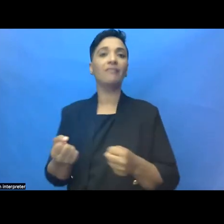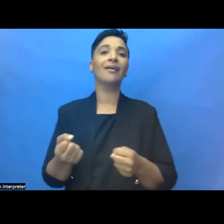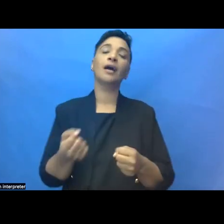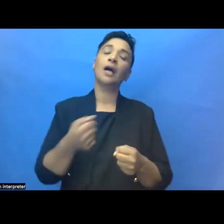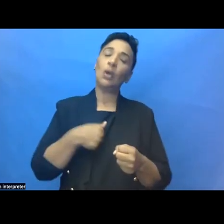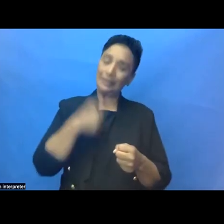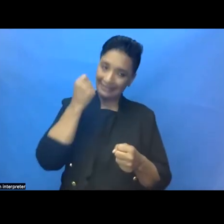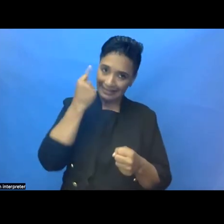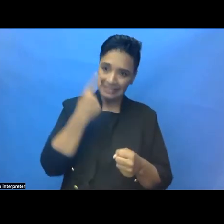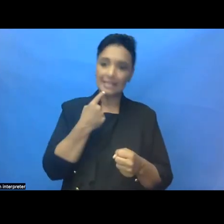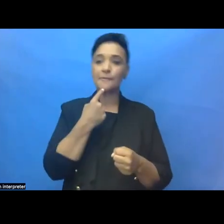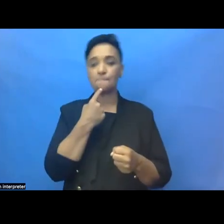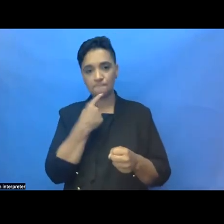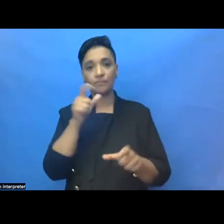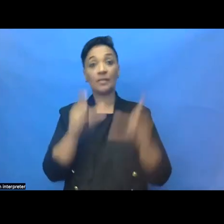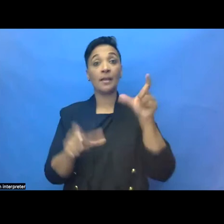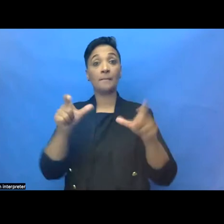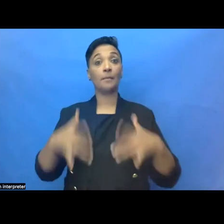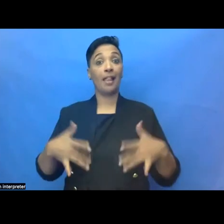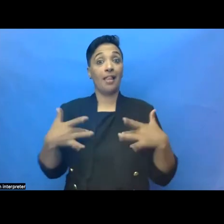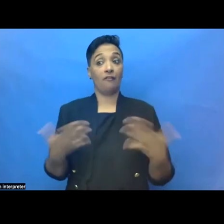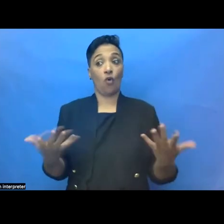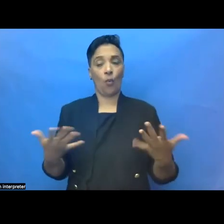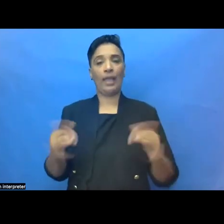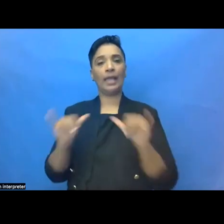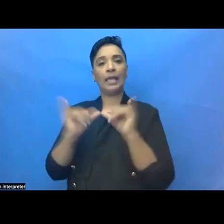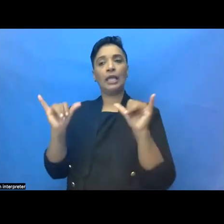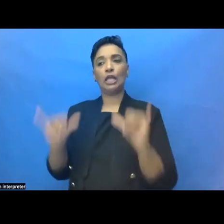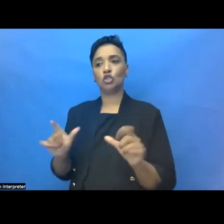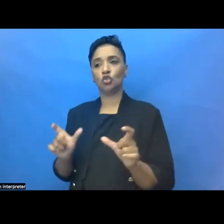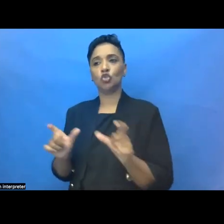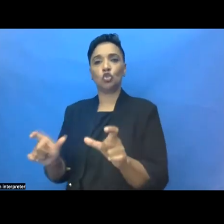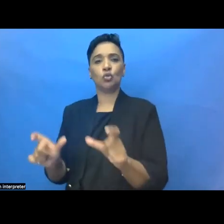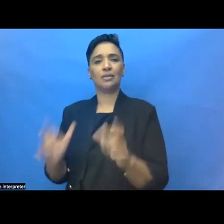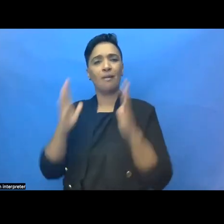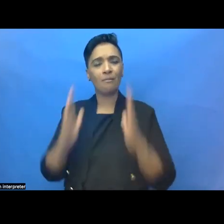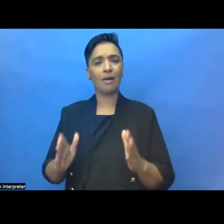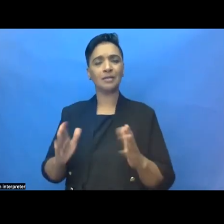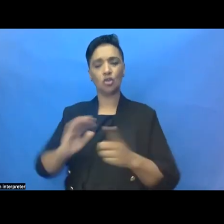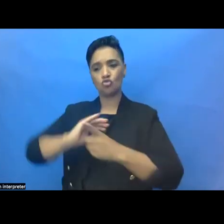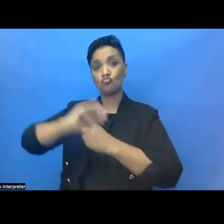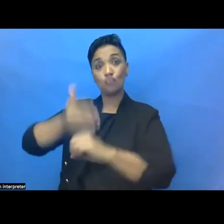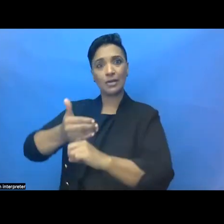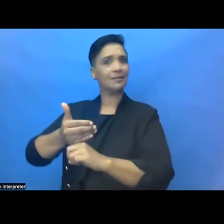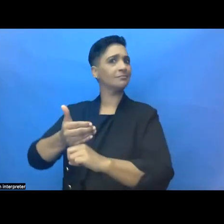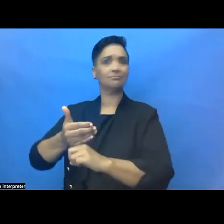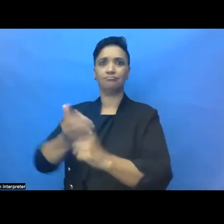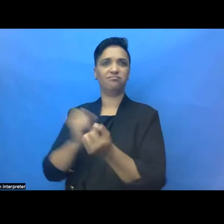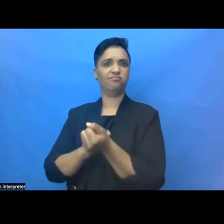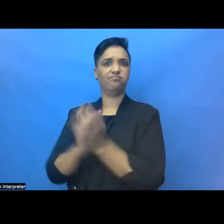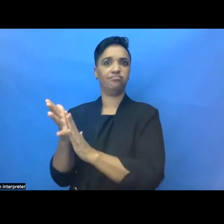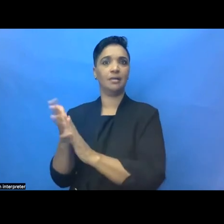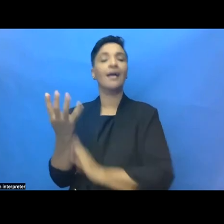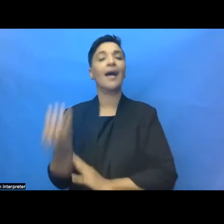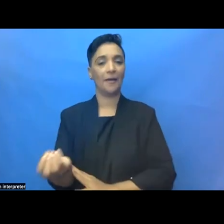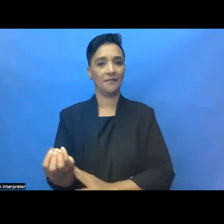that those residing in institutions are most at risk of protection violations, and this is really clear. And